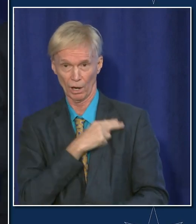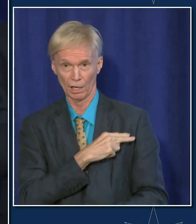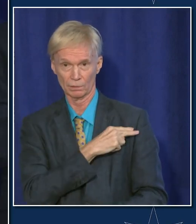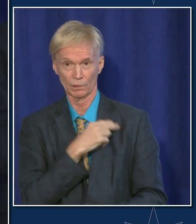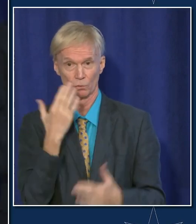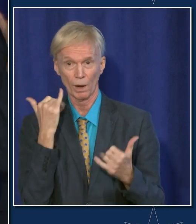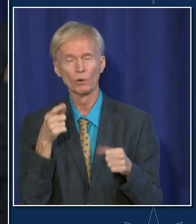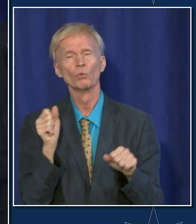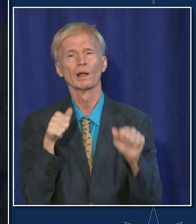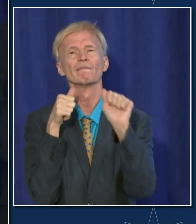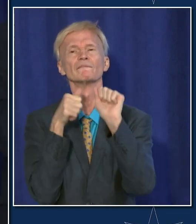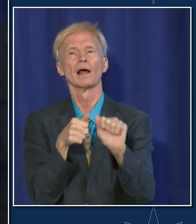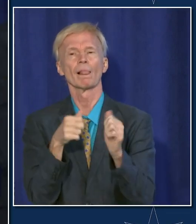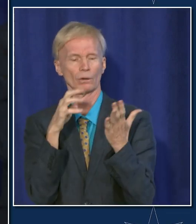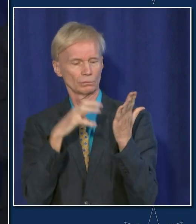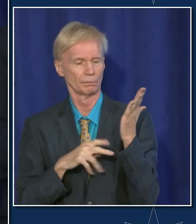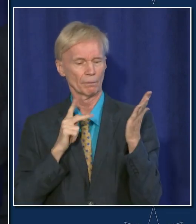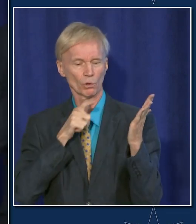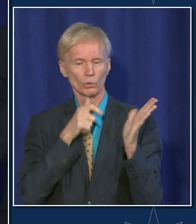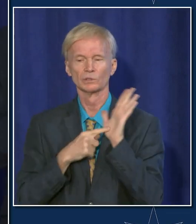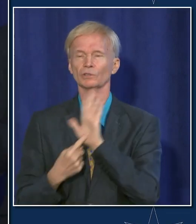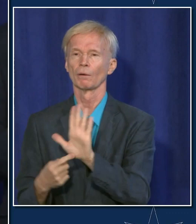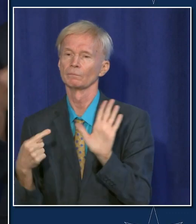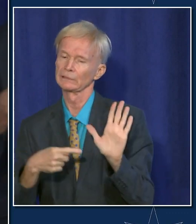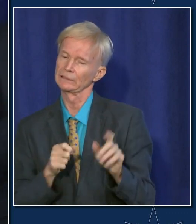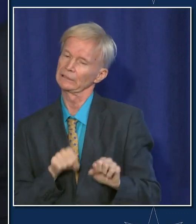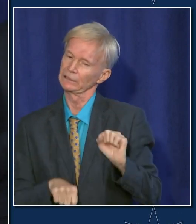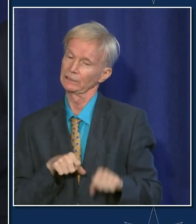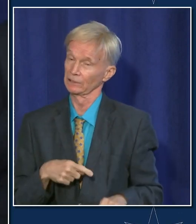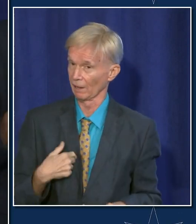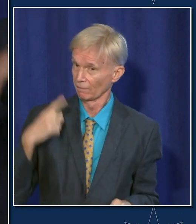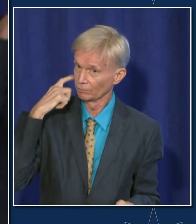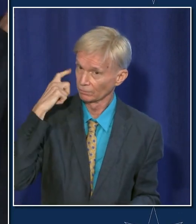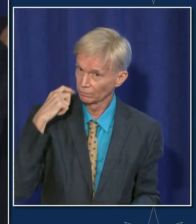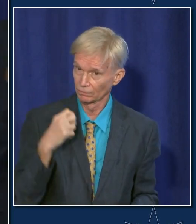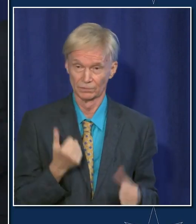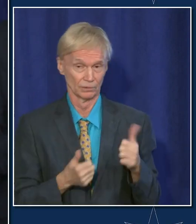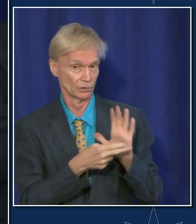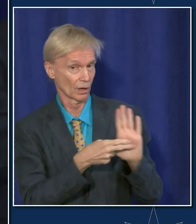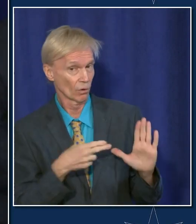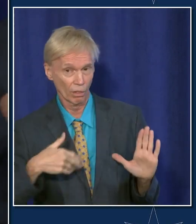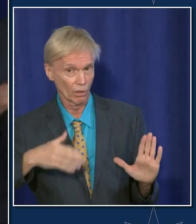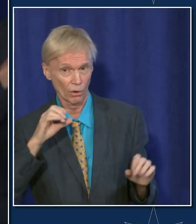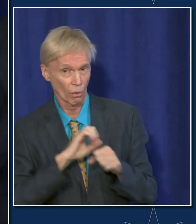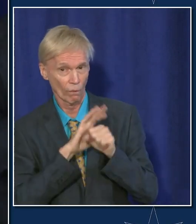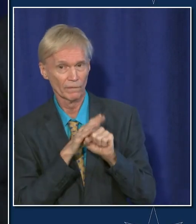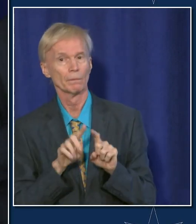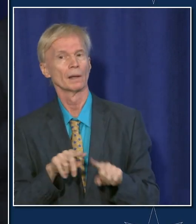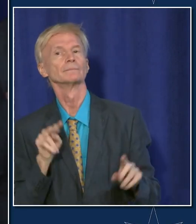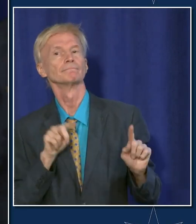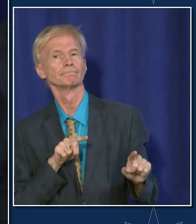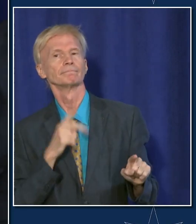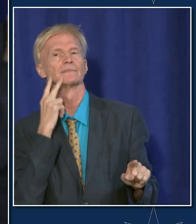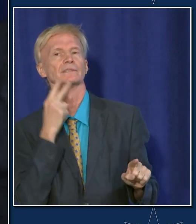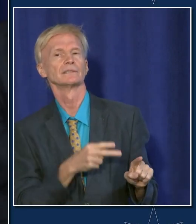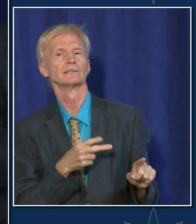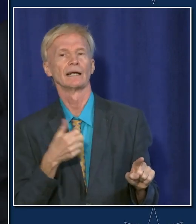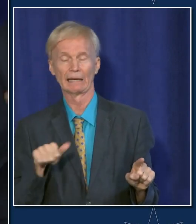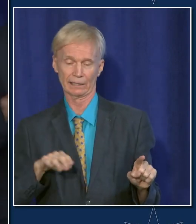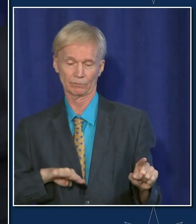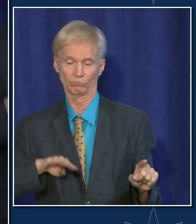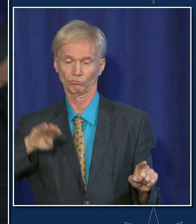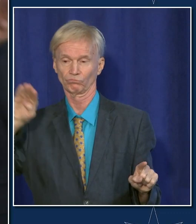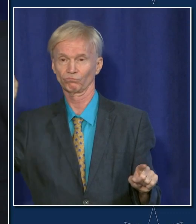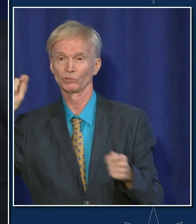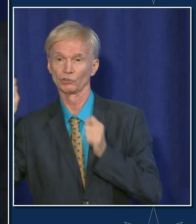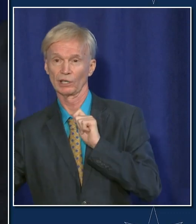You can follow people who present with symptoms that could be COVID, even if they don't have a diagnosis. And it's a way to see, are we seeing any changes in what